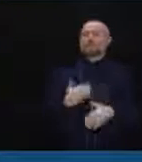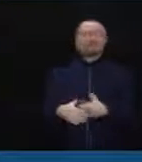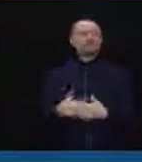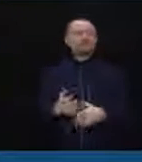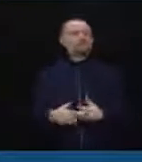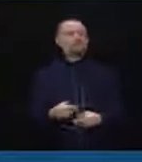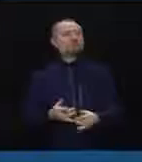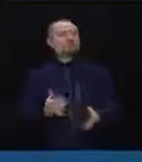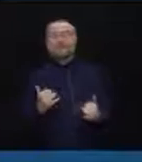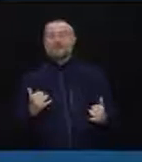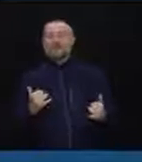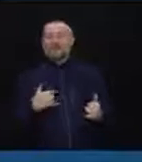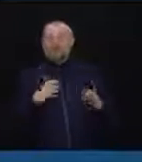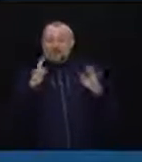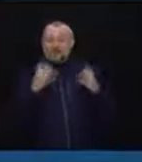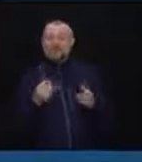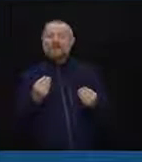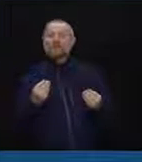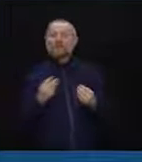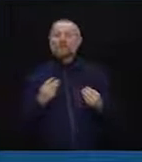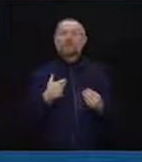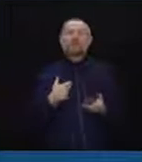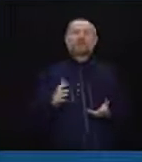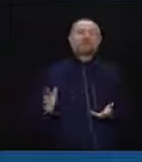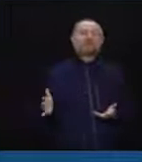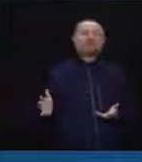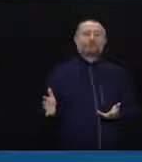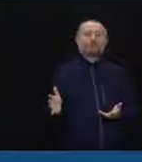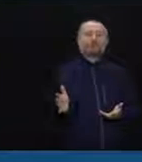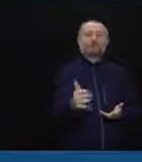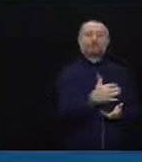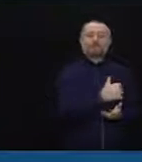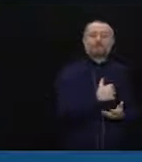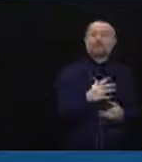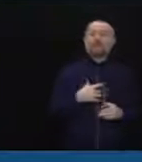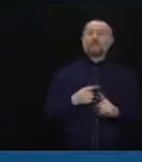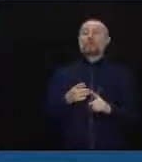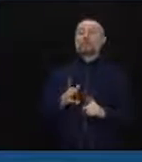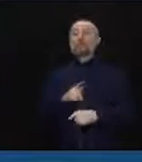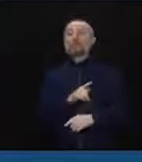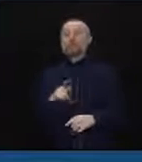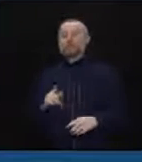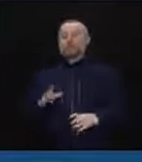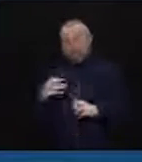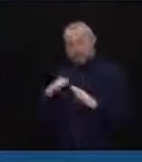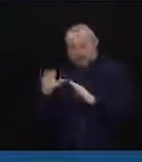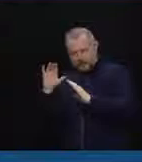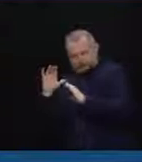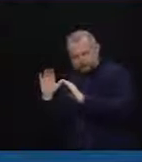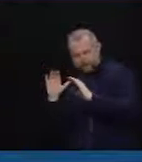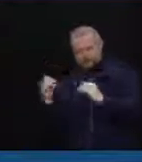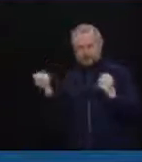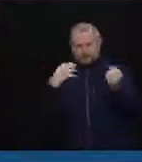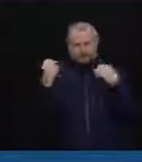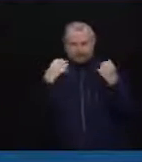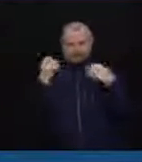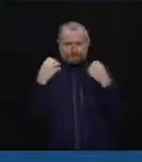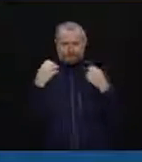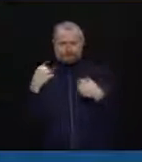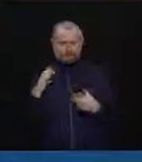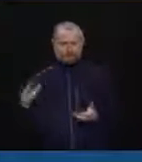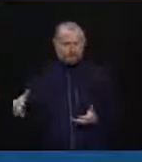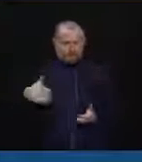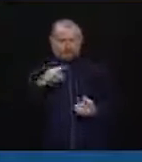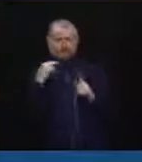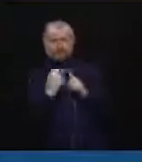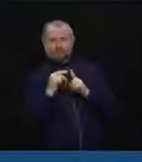The legislature is having hearings with the express purpose of getting people's viewpoints, listening to them, processing them. I